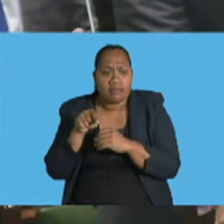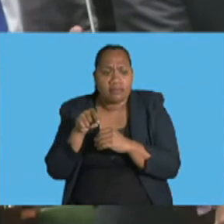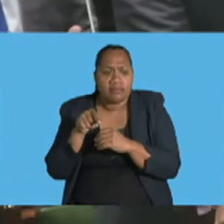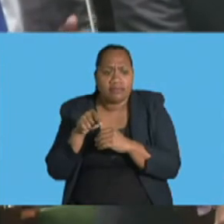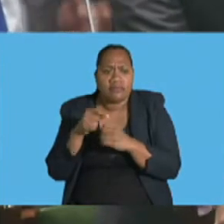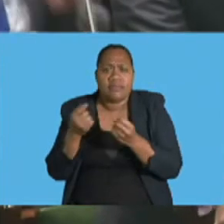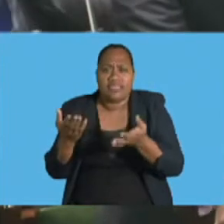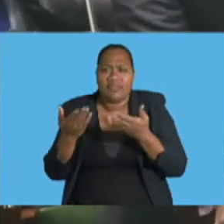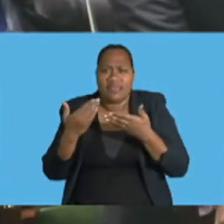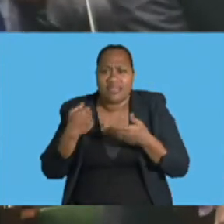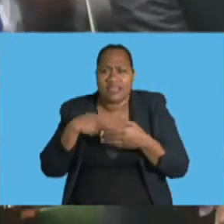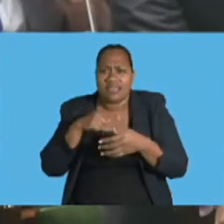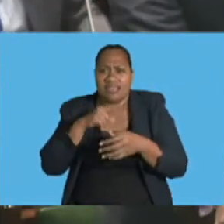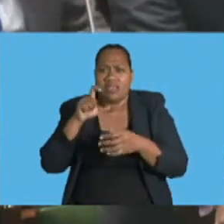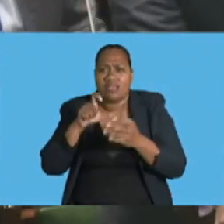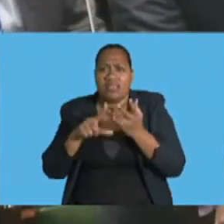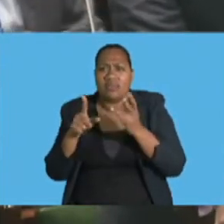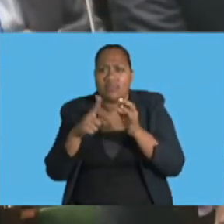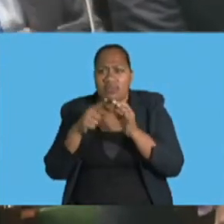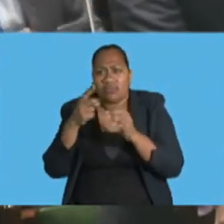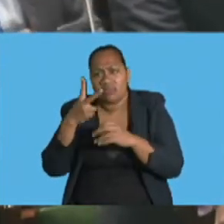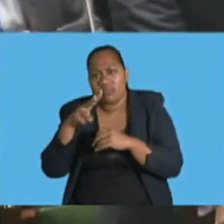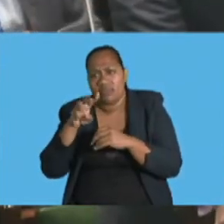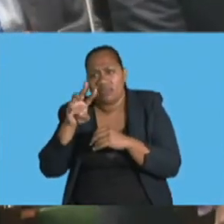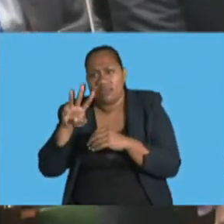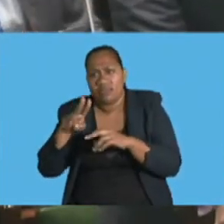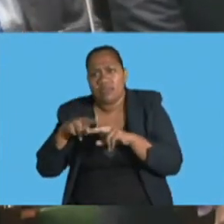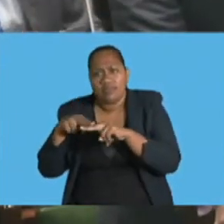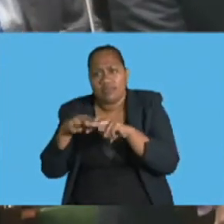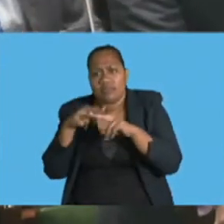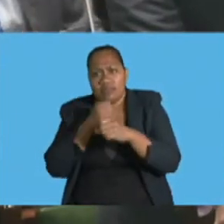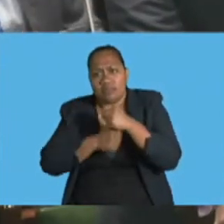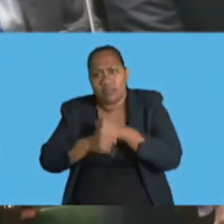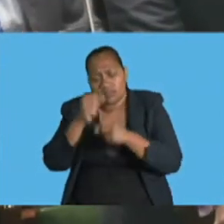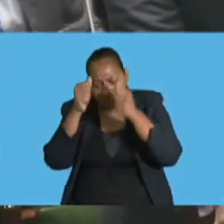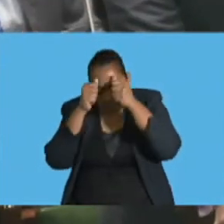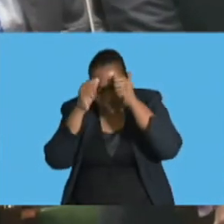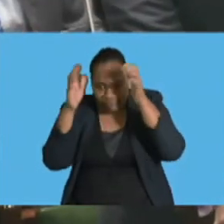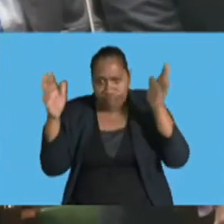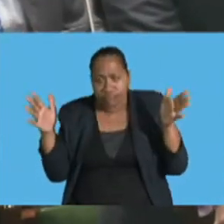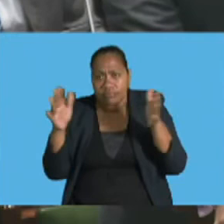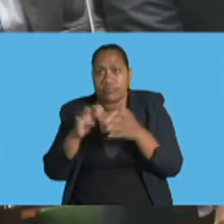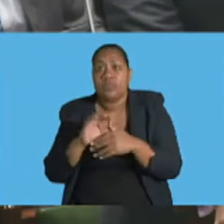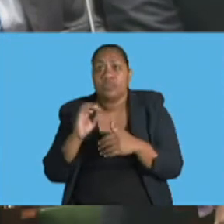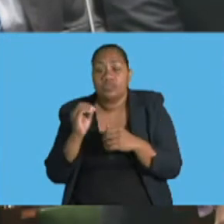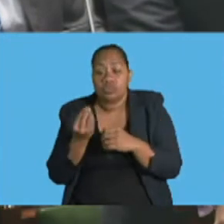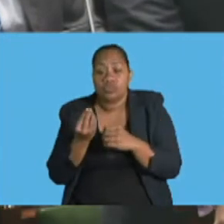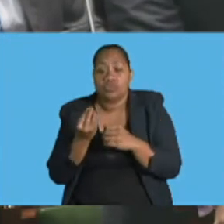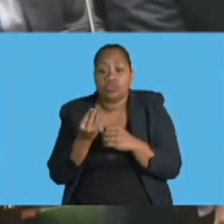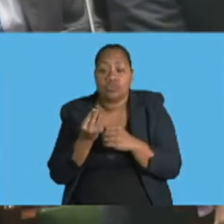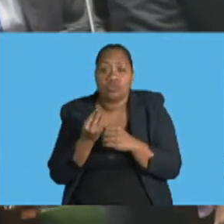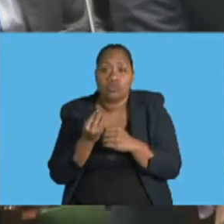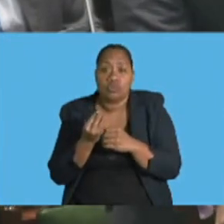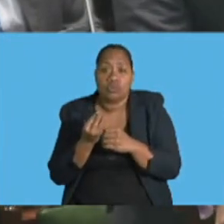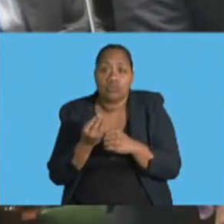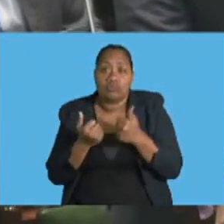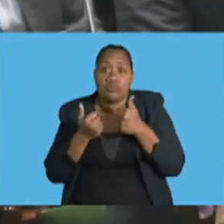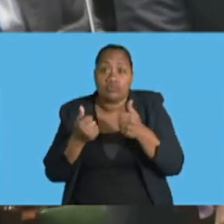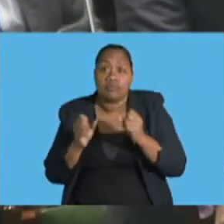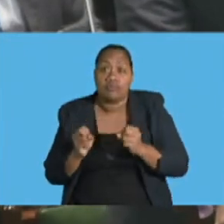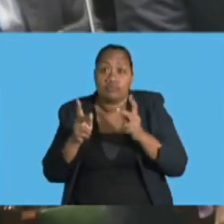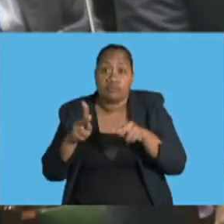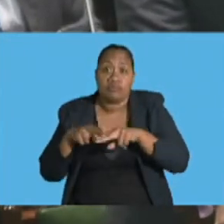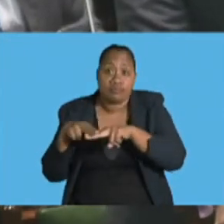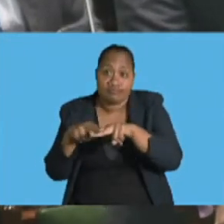end of Fiji's global climate leadership. Far from it. It was merely the opening round of our fight for survival here in the